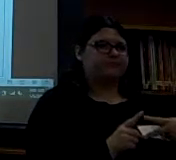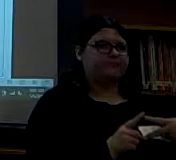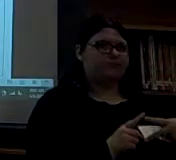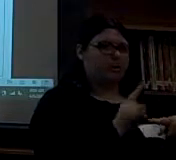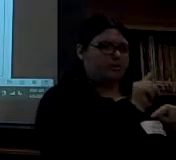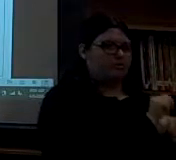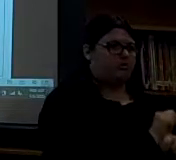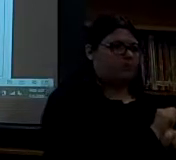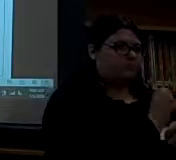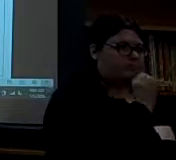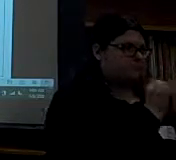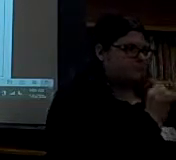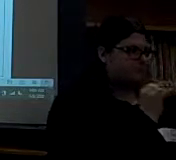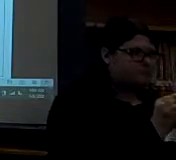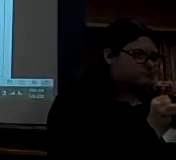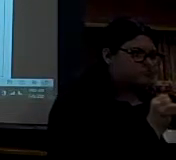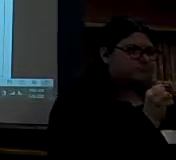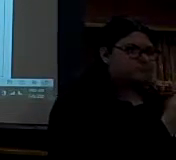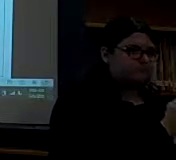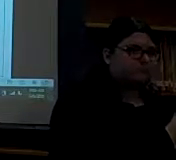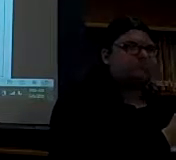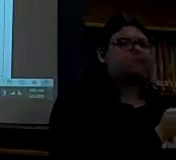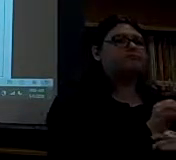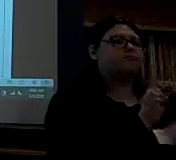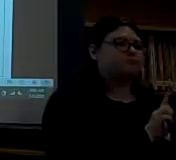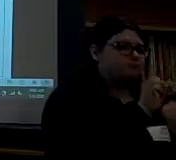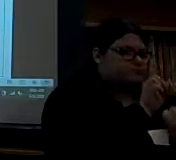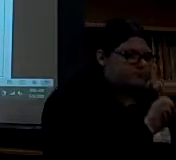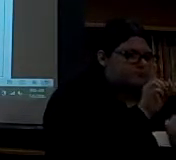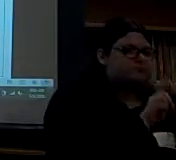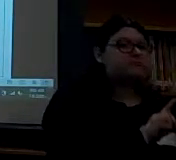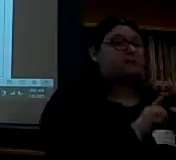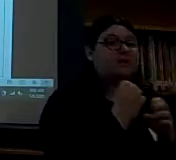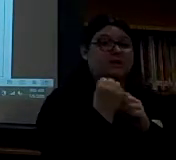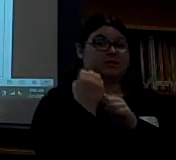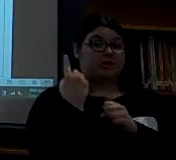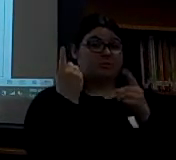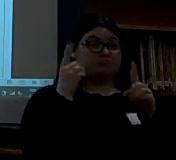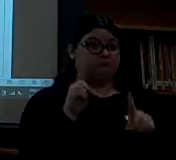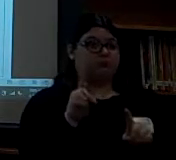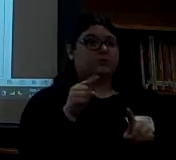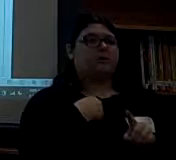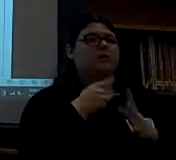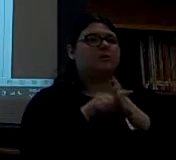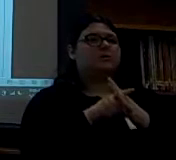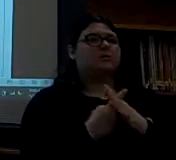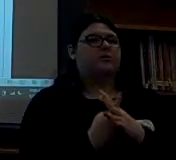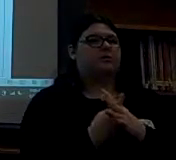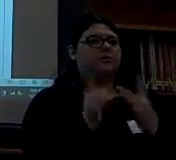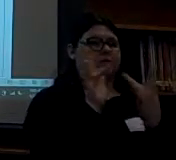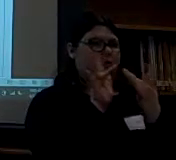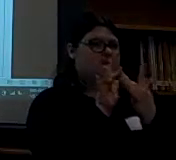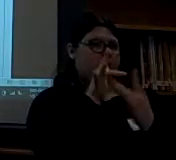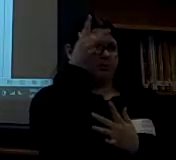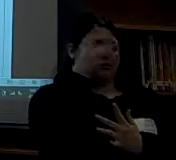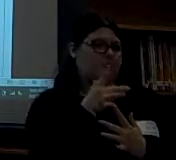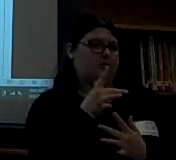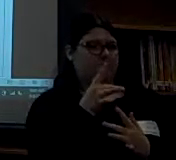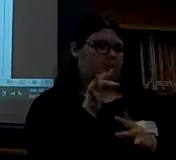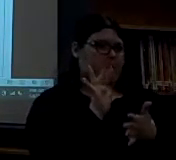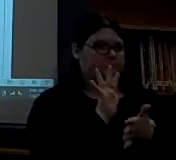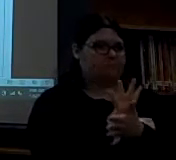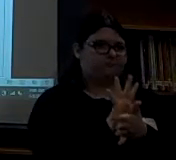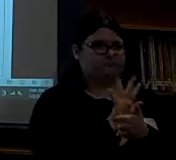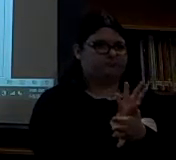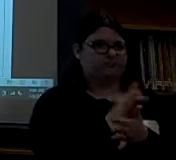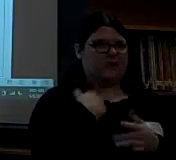traditional individual consultations where I meet with parents one-on-one. But about a year ago, I actually started an online parenting academy because I just